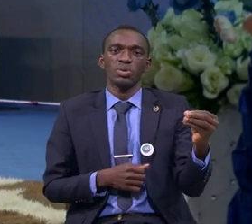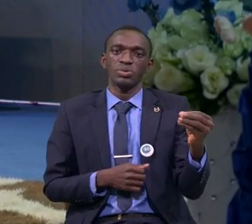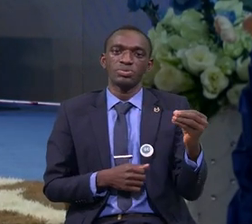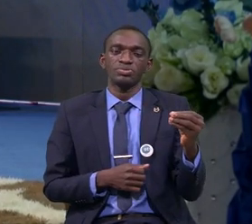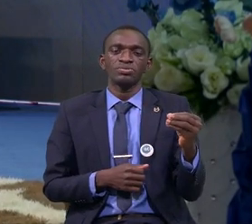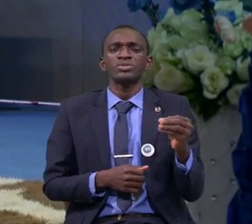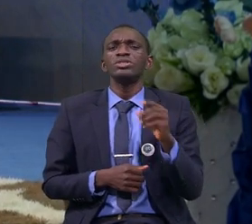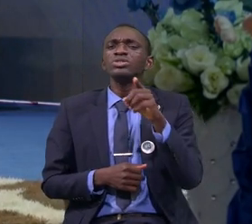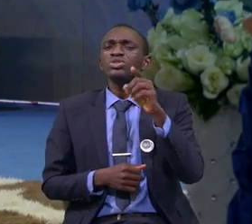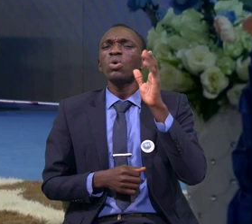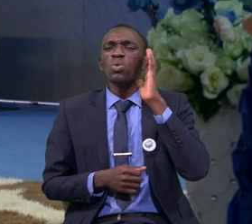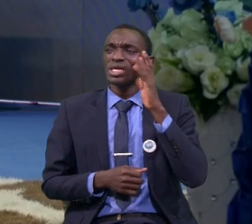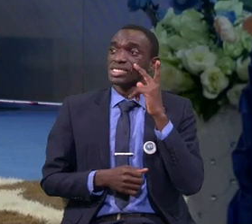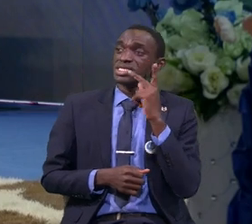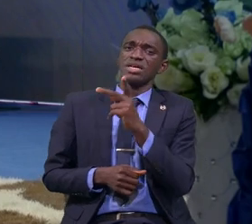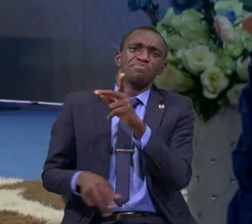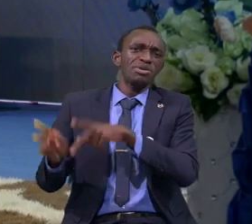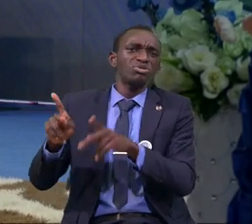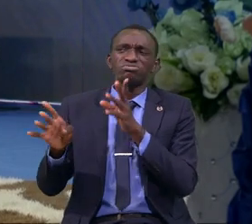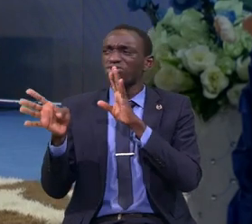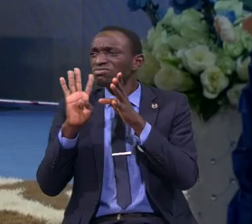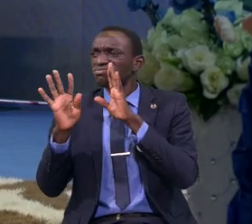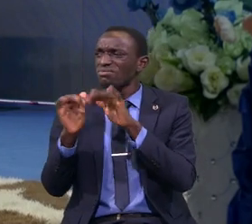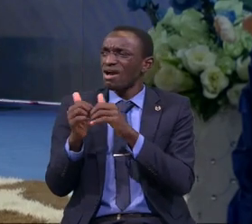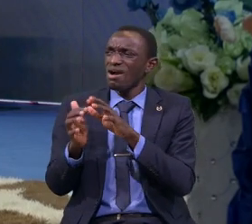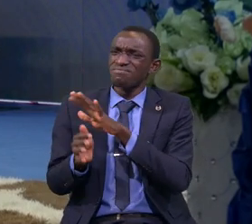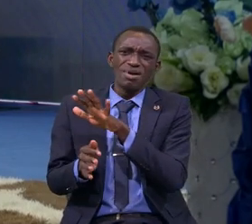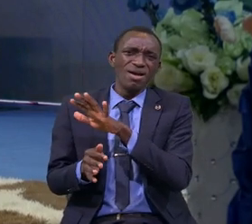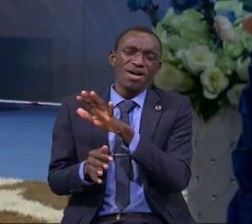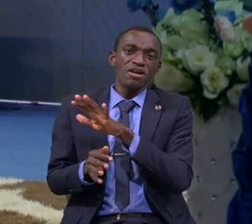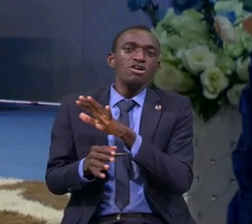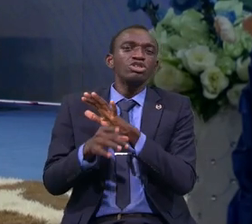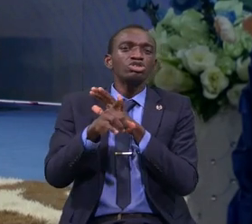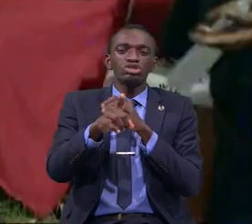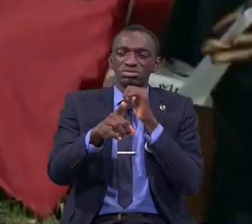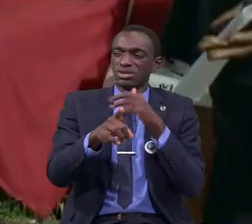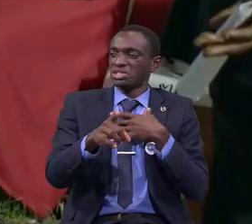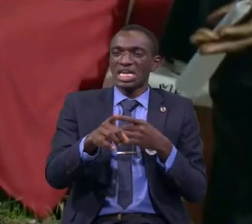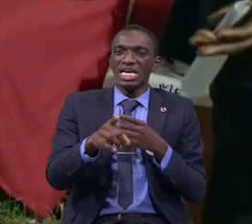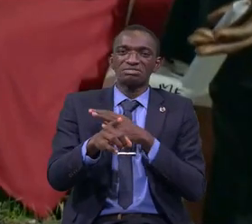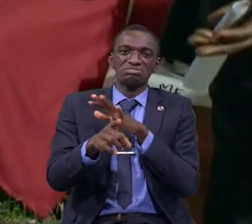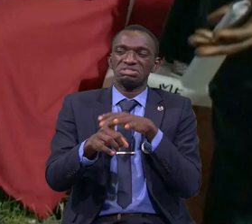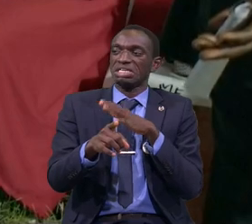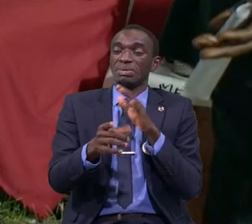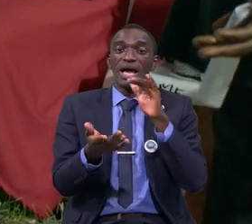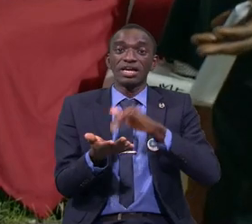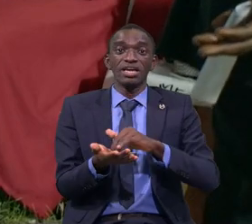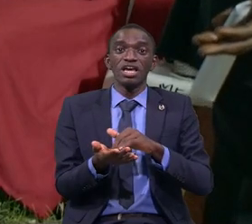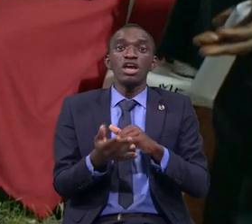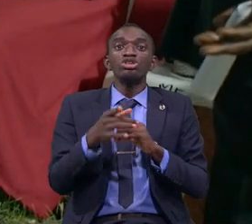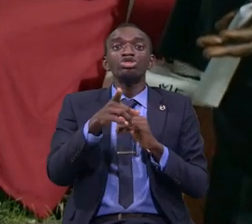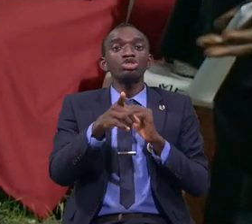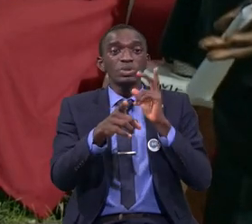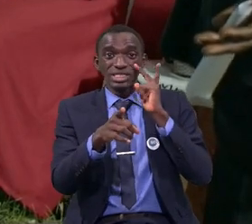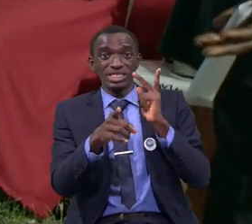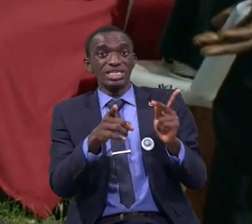you will see how they are talking. You will not be interested anymore. You will see their